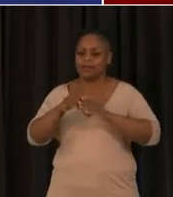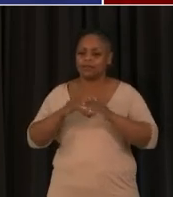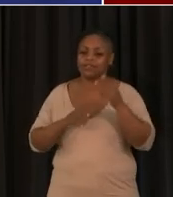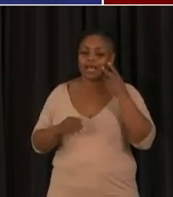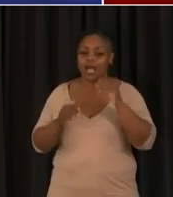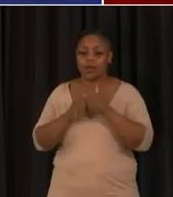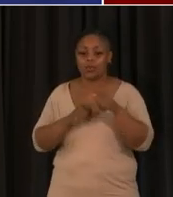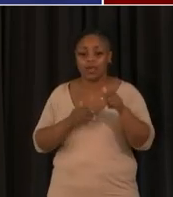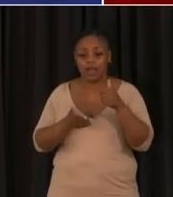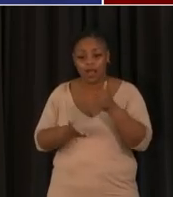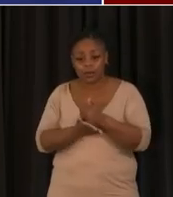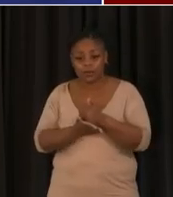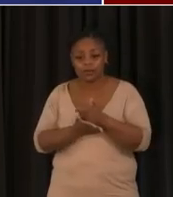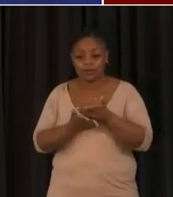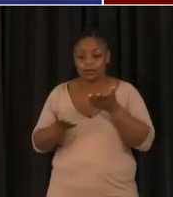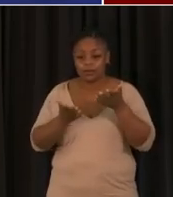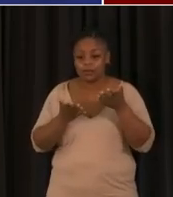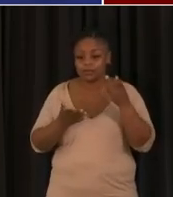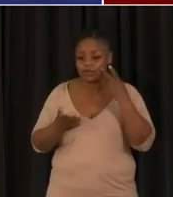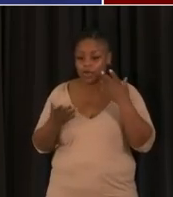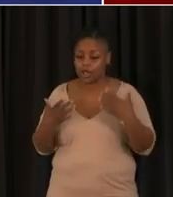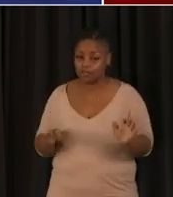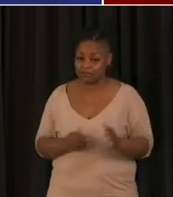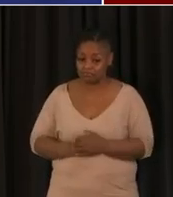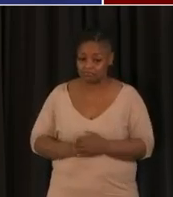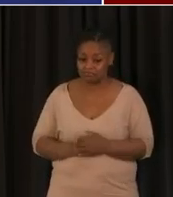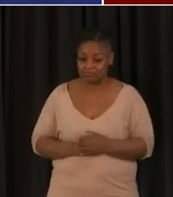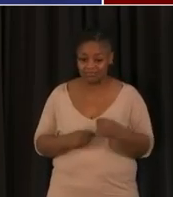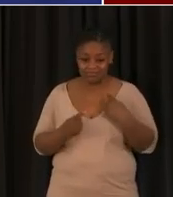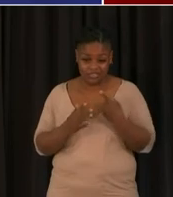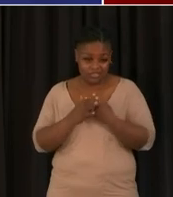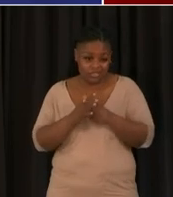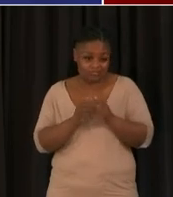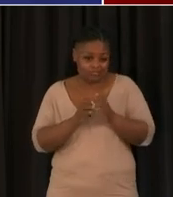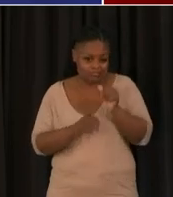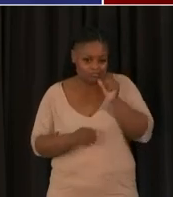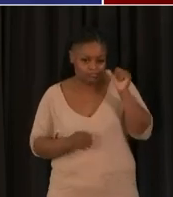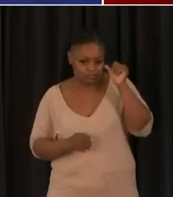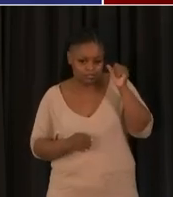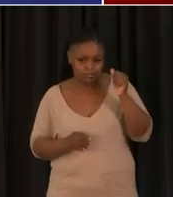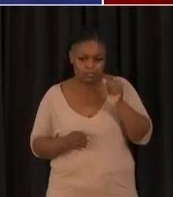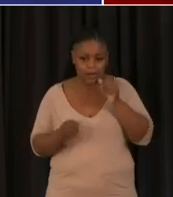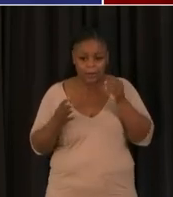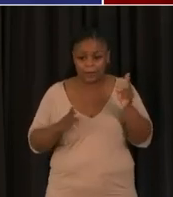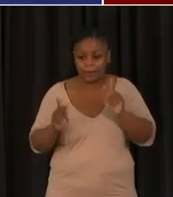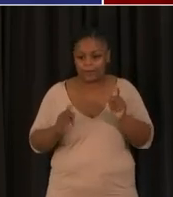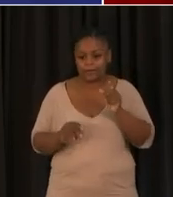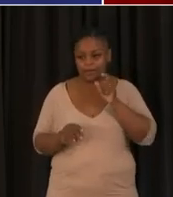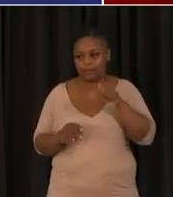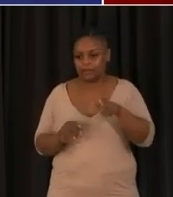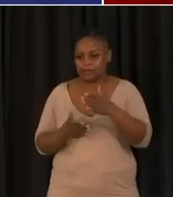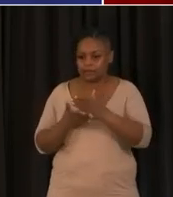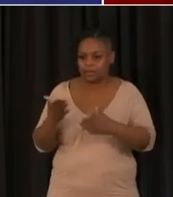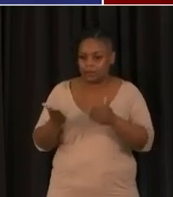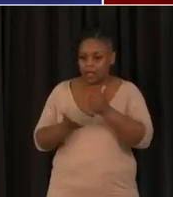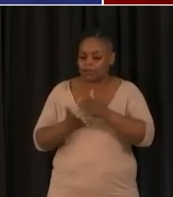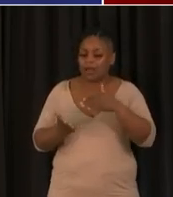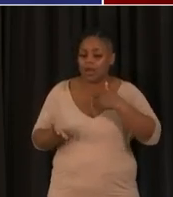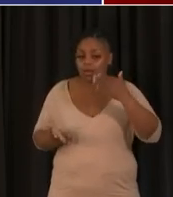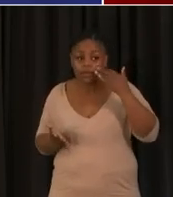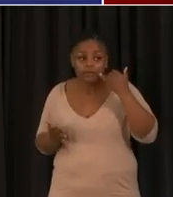and issues and debt management. And so through the Student Loan Ombudsman, you can arrange for virtual virtual